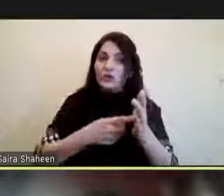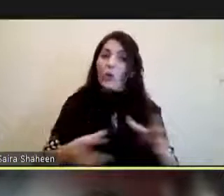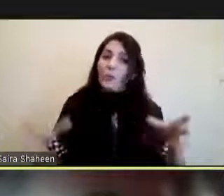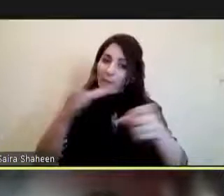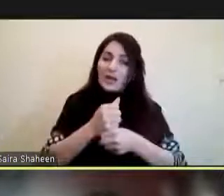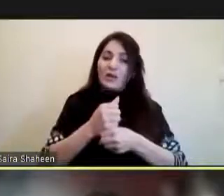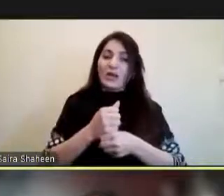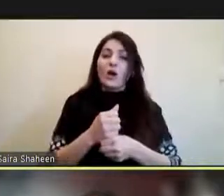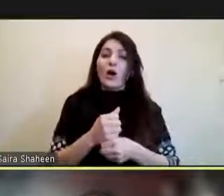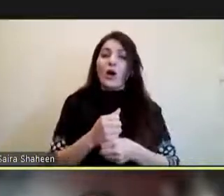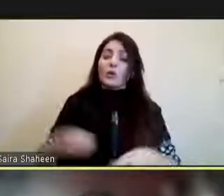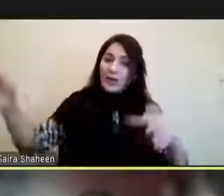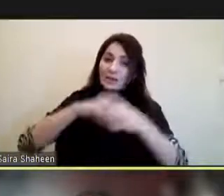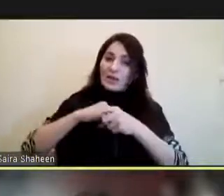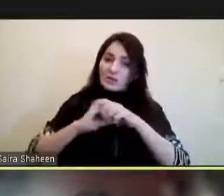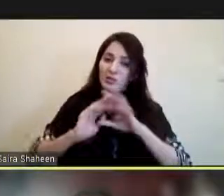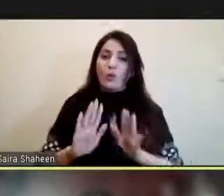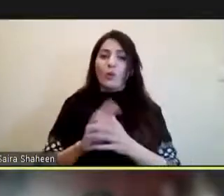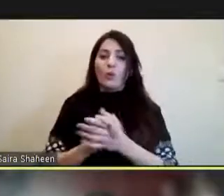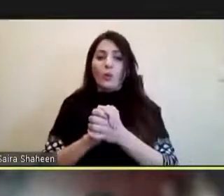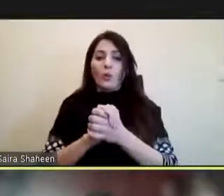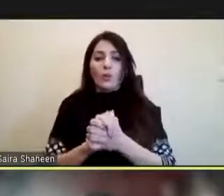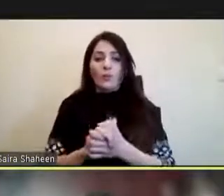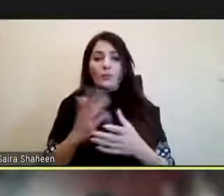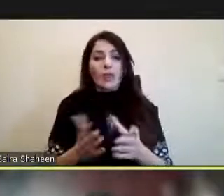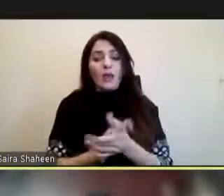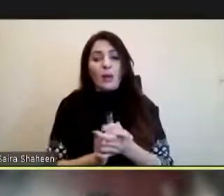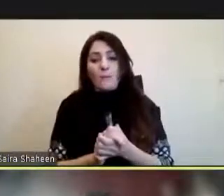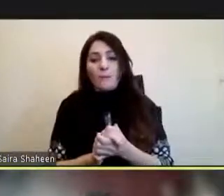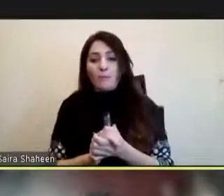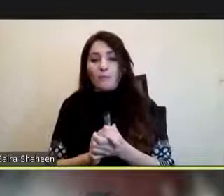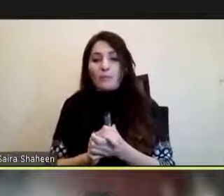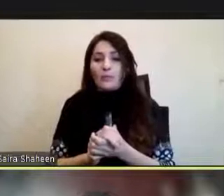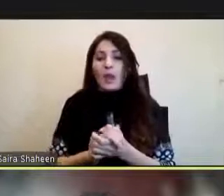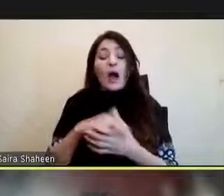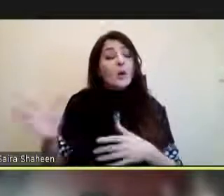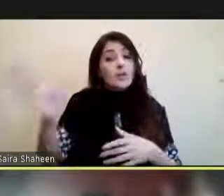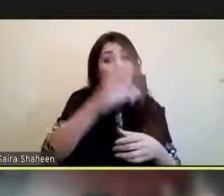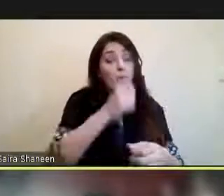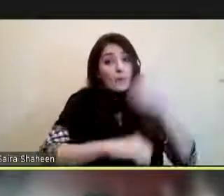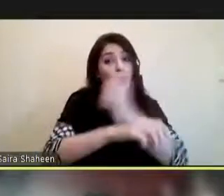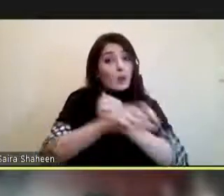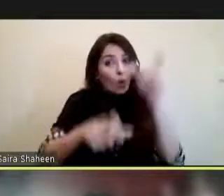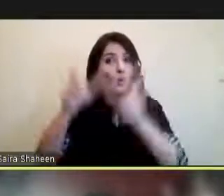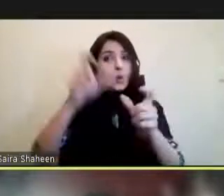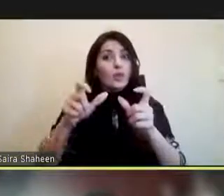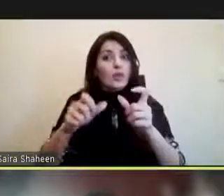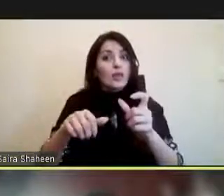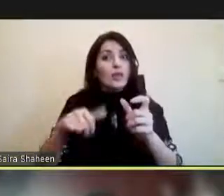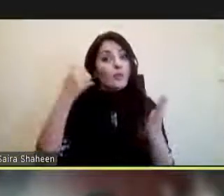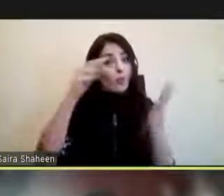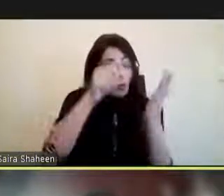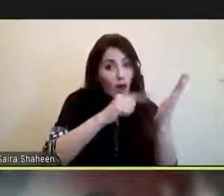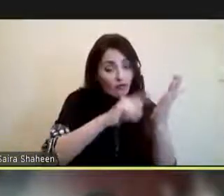do believe they have a strong role to play to ensure everyone have access to mobile phones and can get online through their mobile